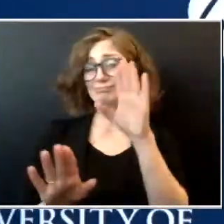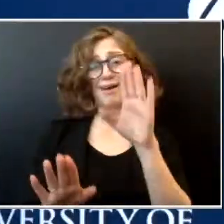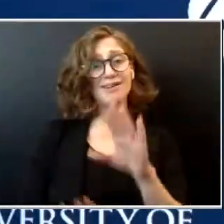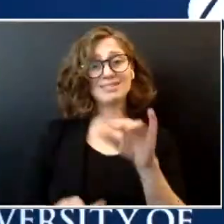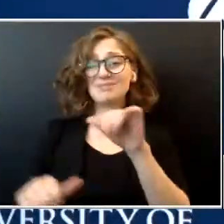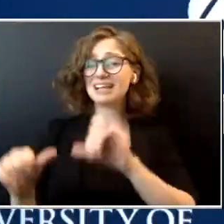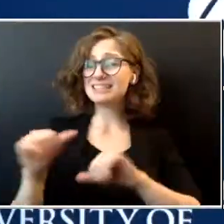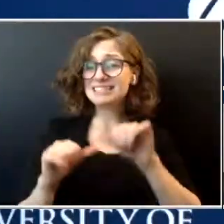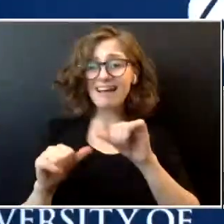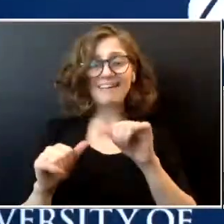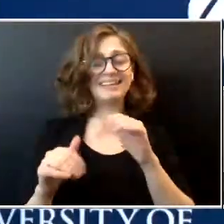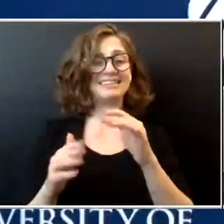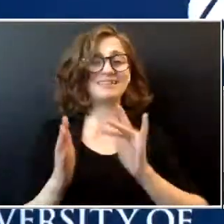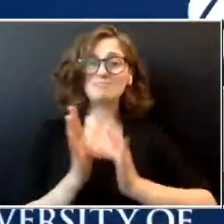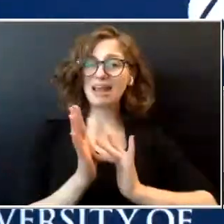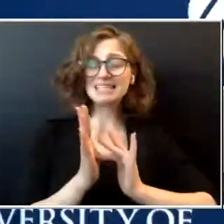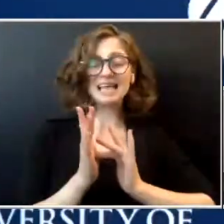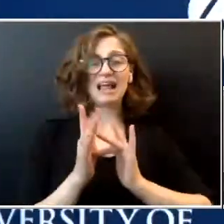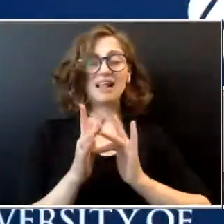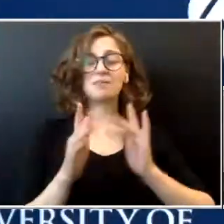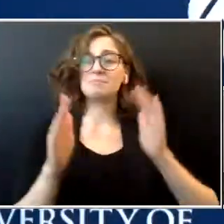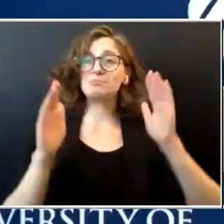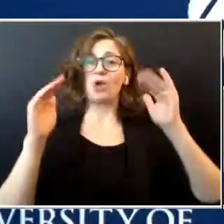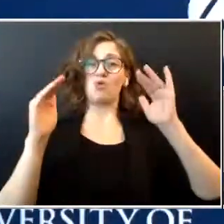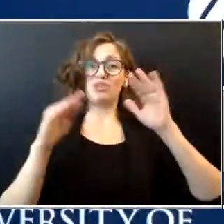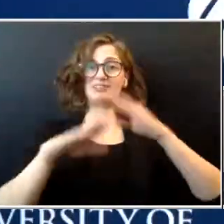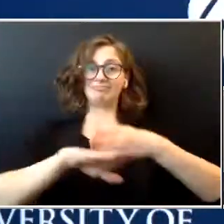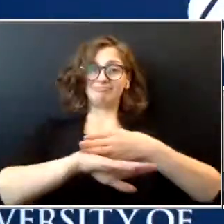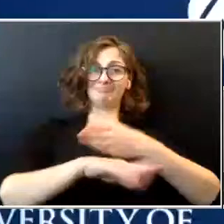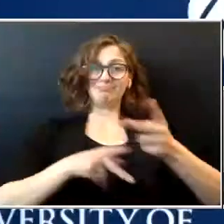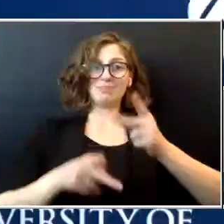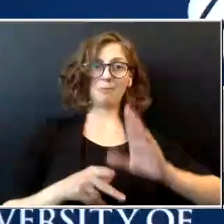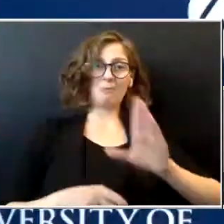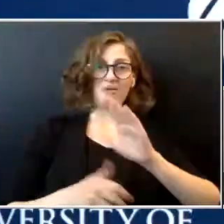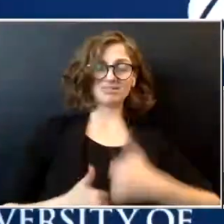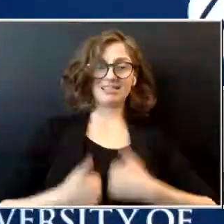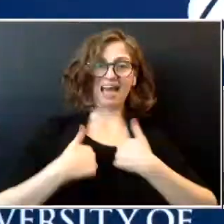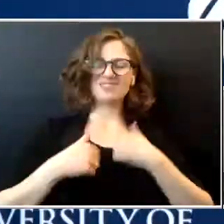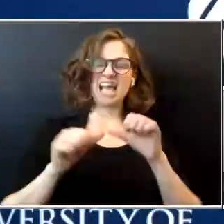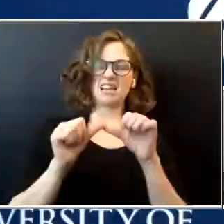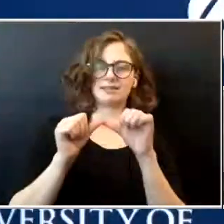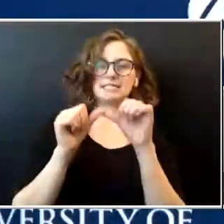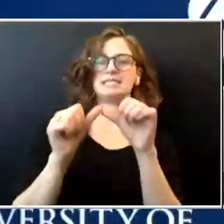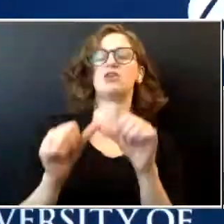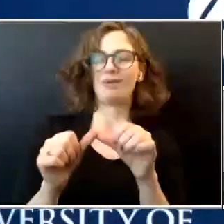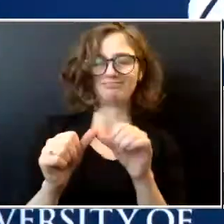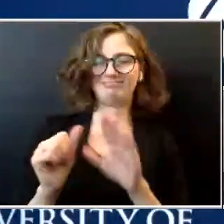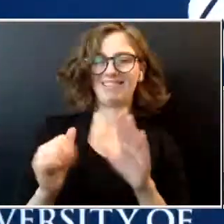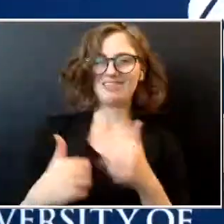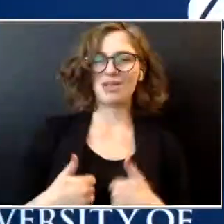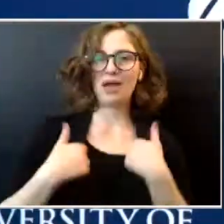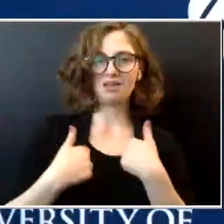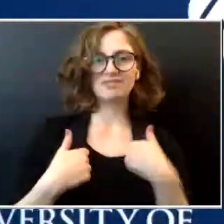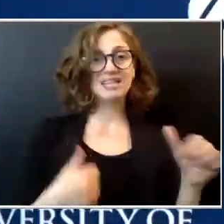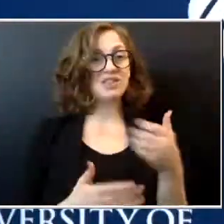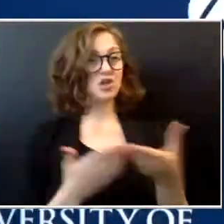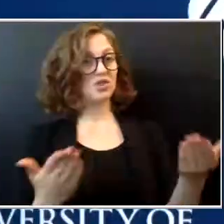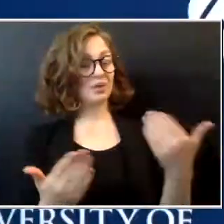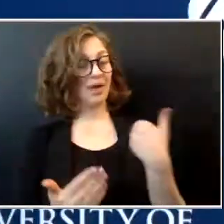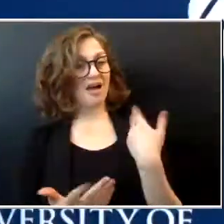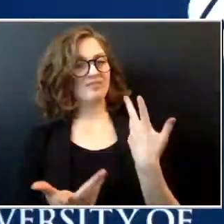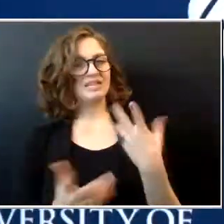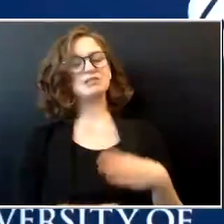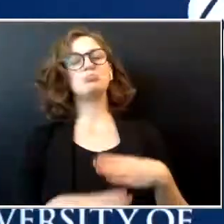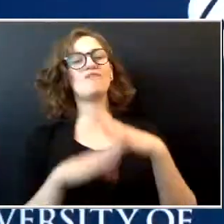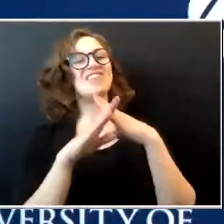Hopefully making people's lives better and continuing them as well. The other thing that we have is those preventive techniques that we can